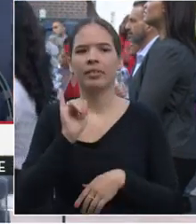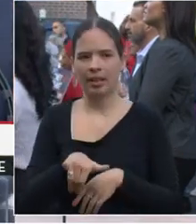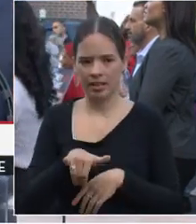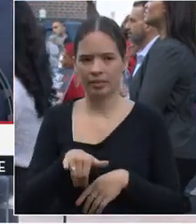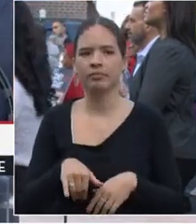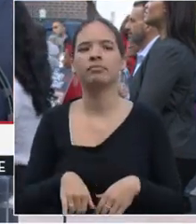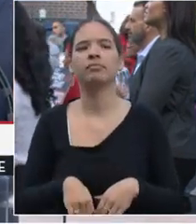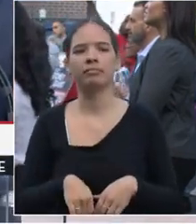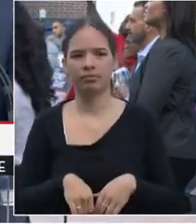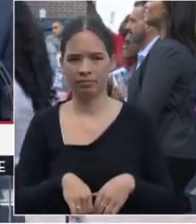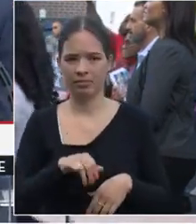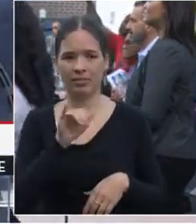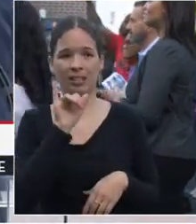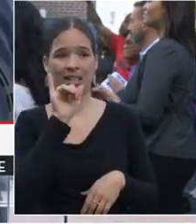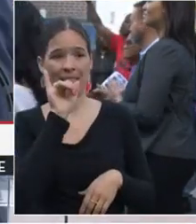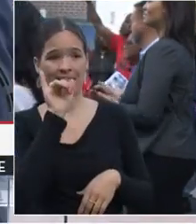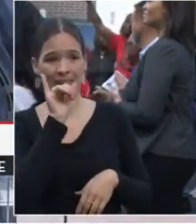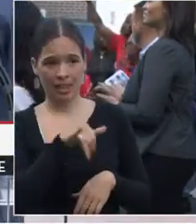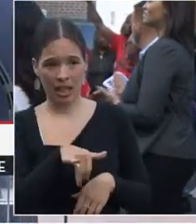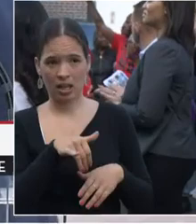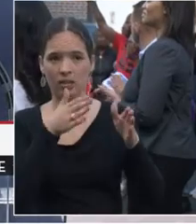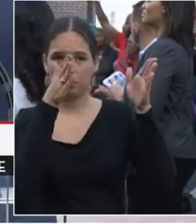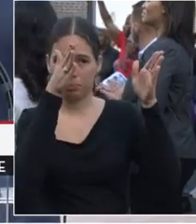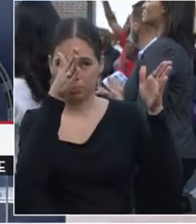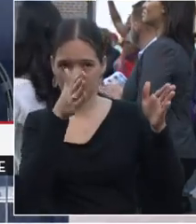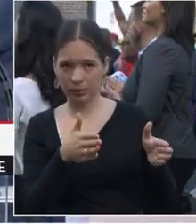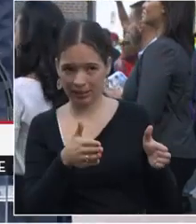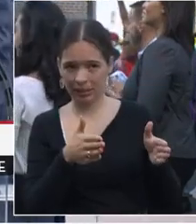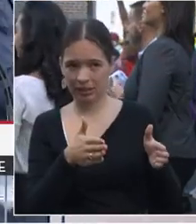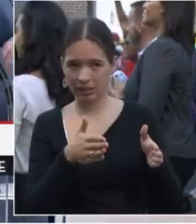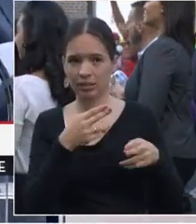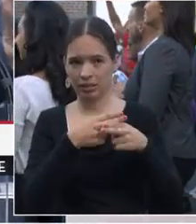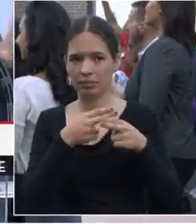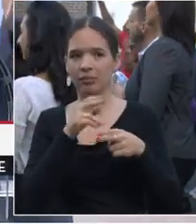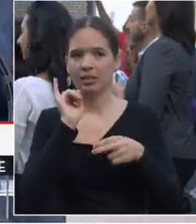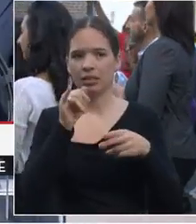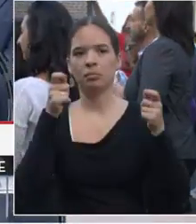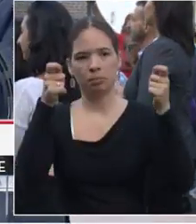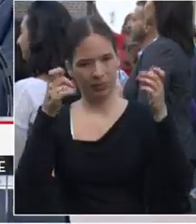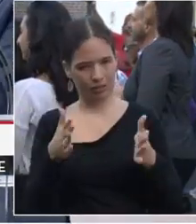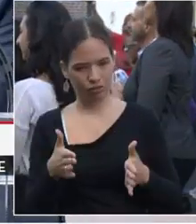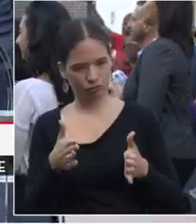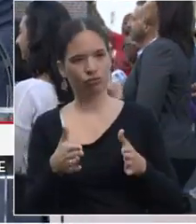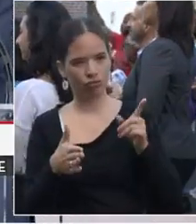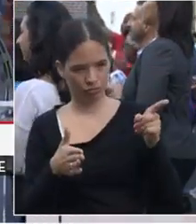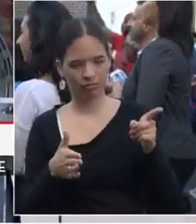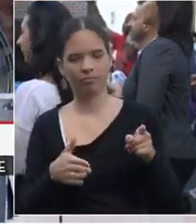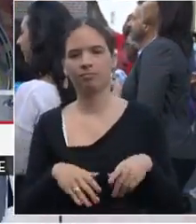on and look at the store. Where is she?